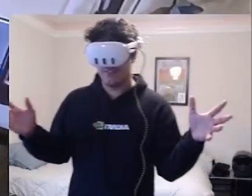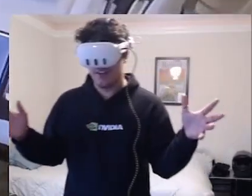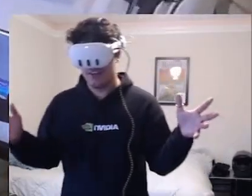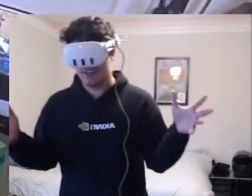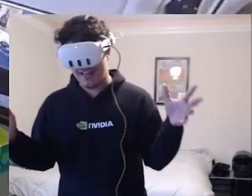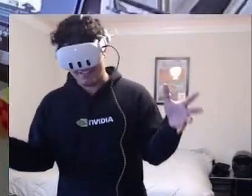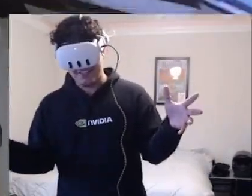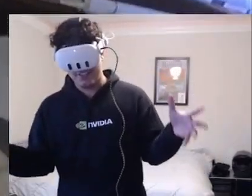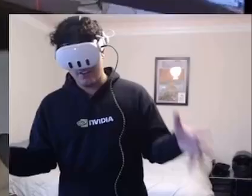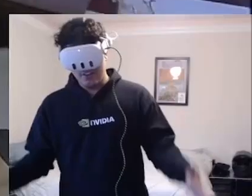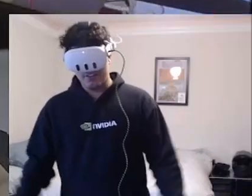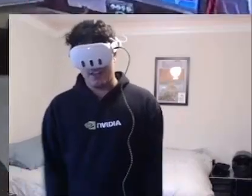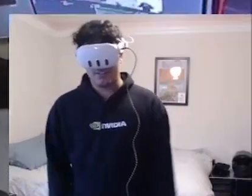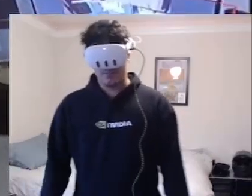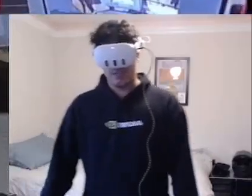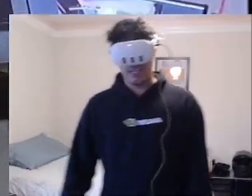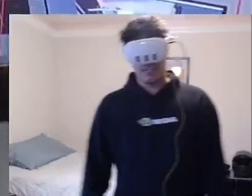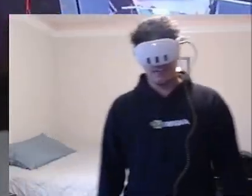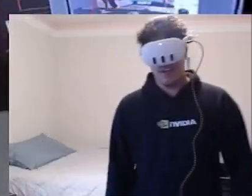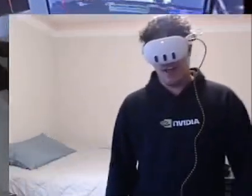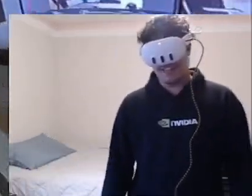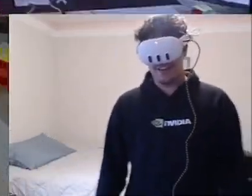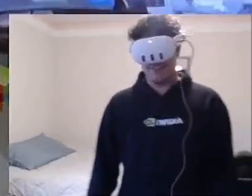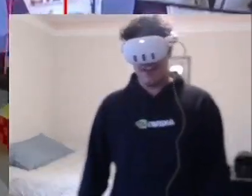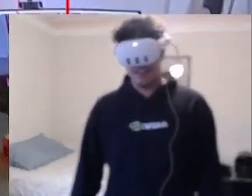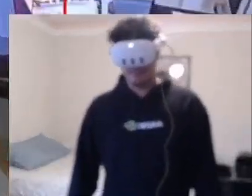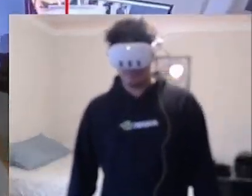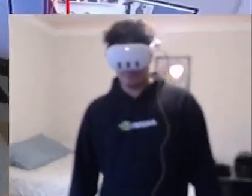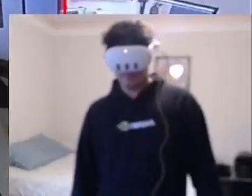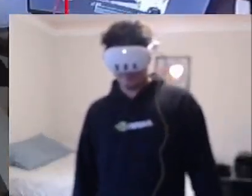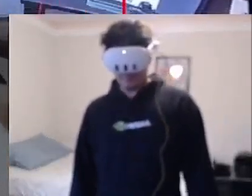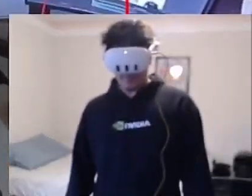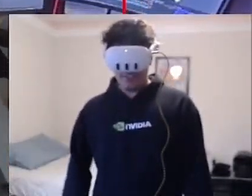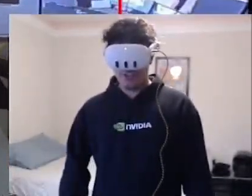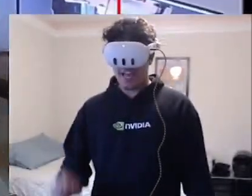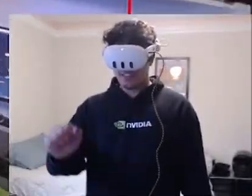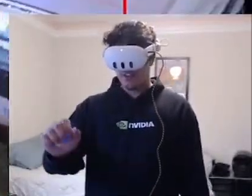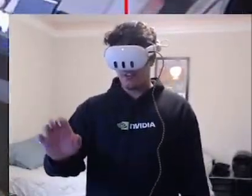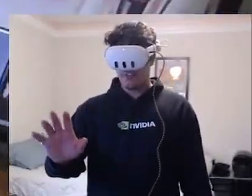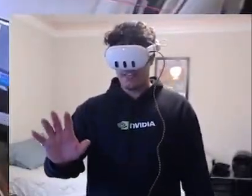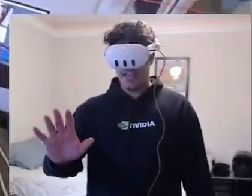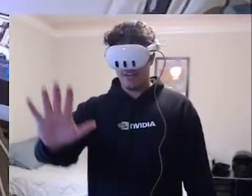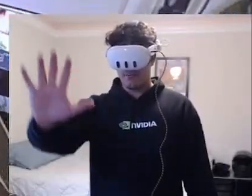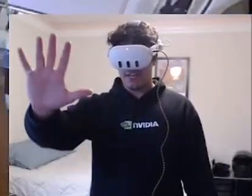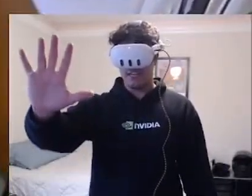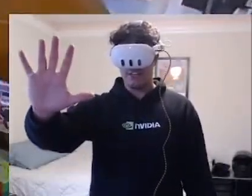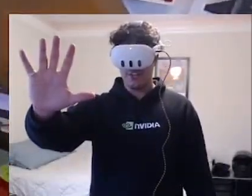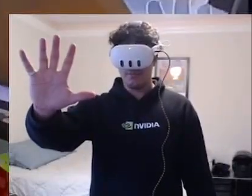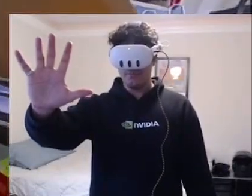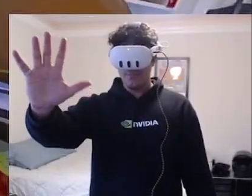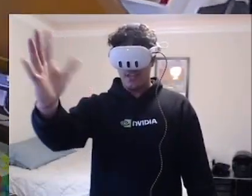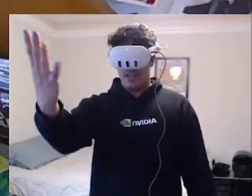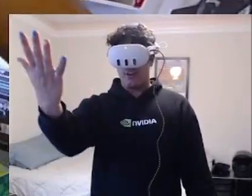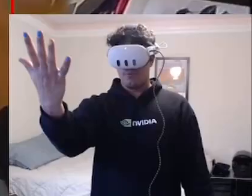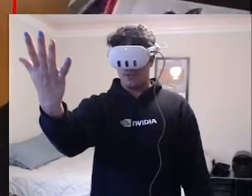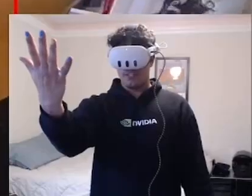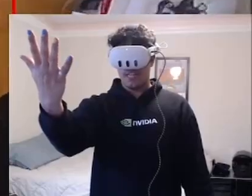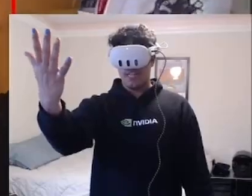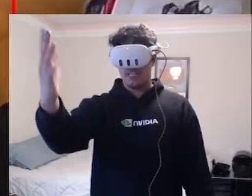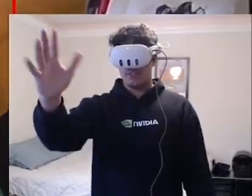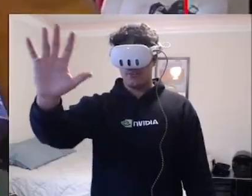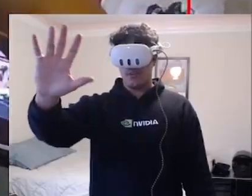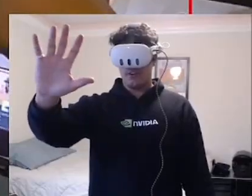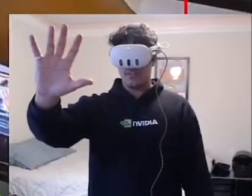of classes that we can identify. Jack did all of the hand recognition. How it